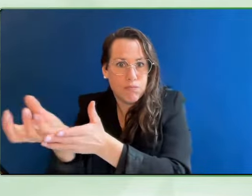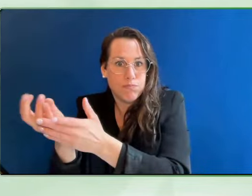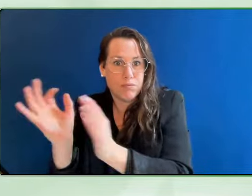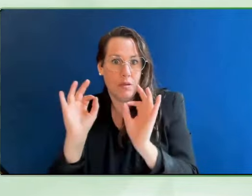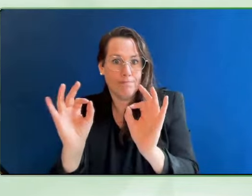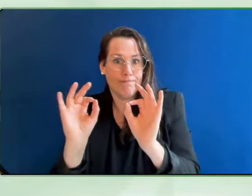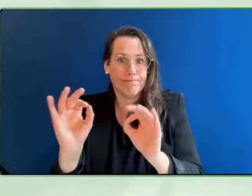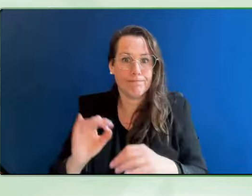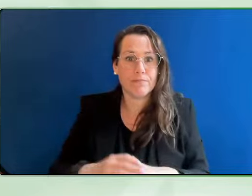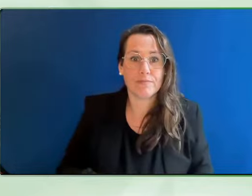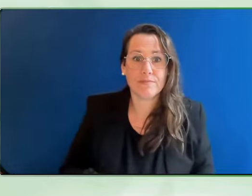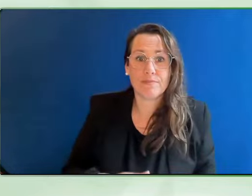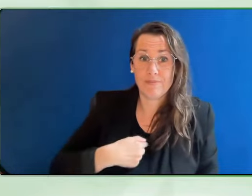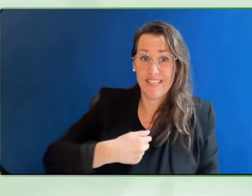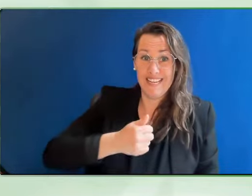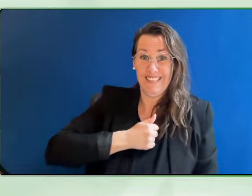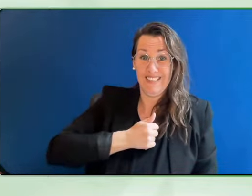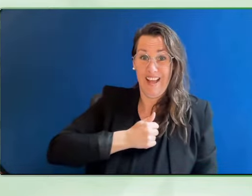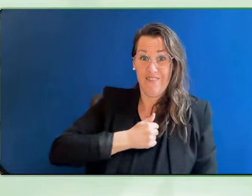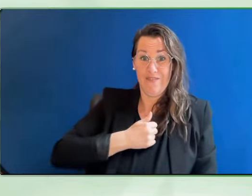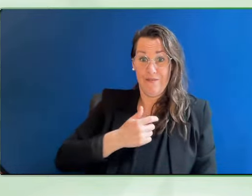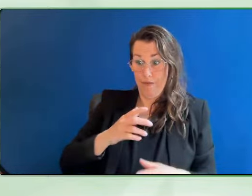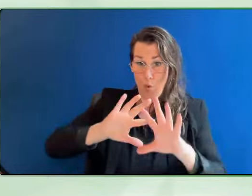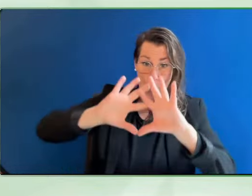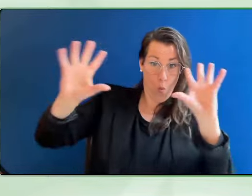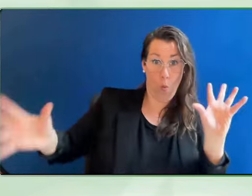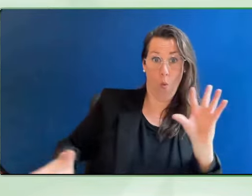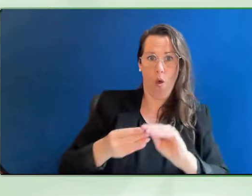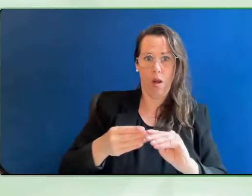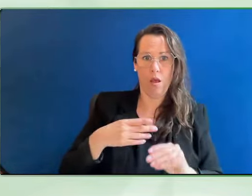Random Wednesday. Cool.